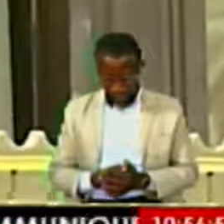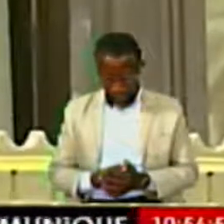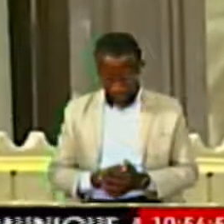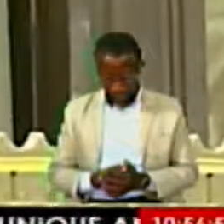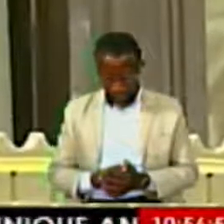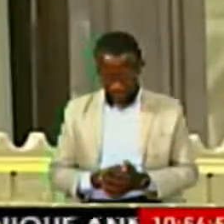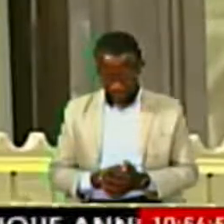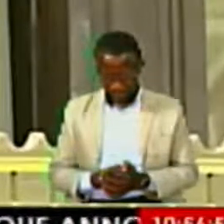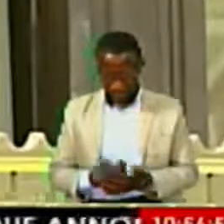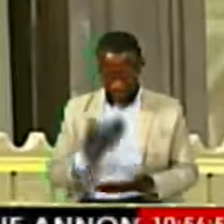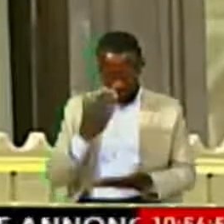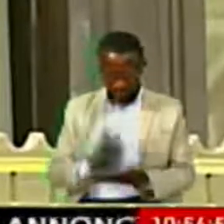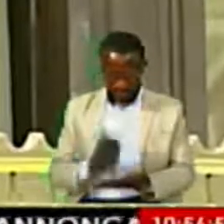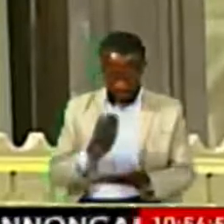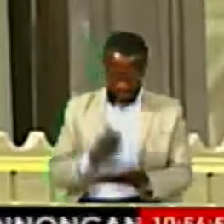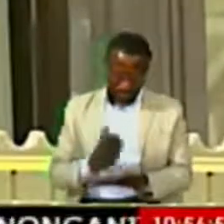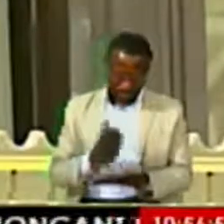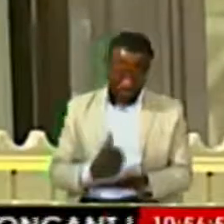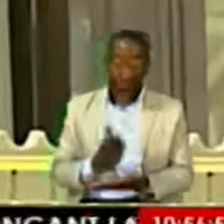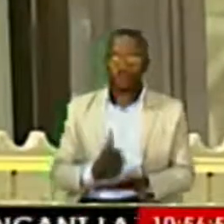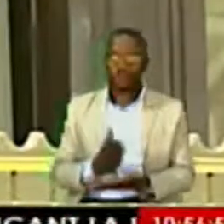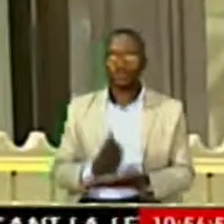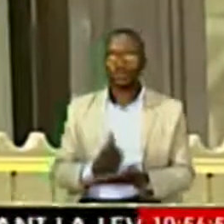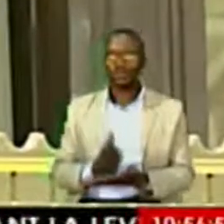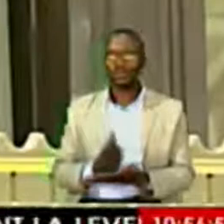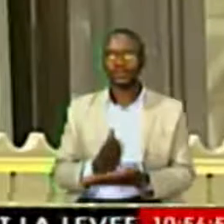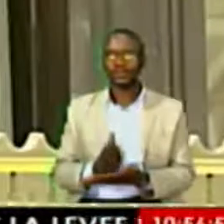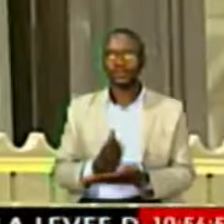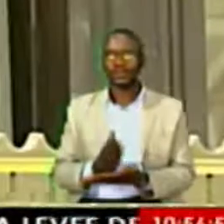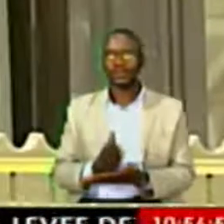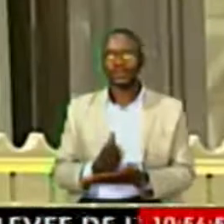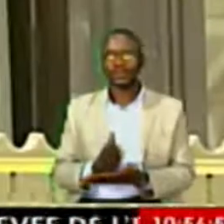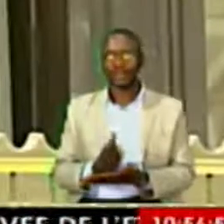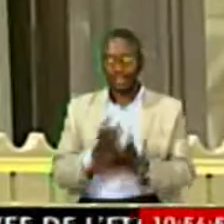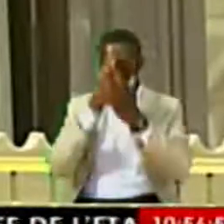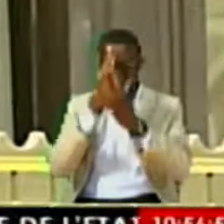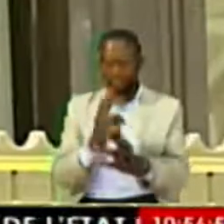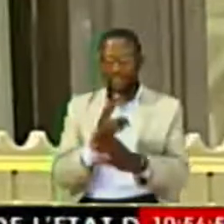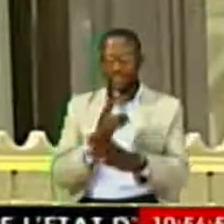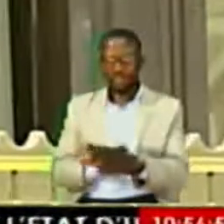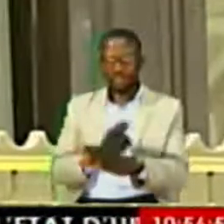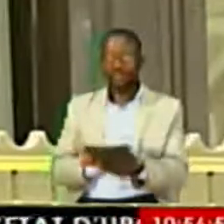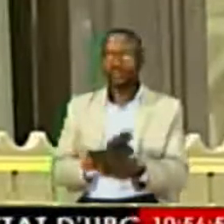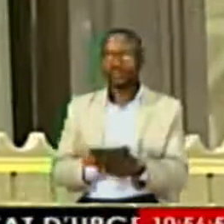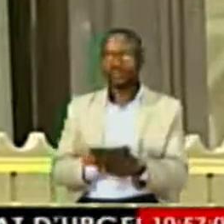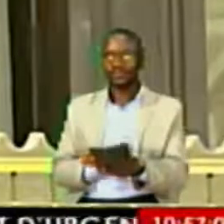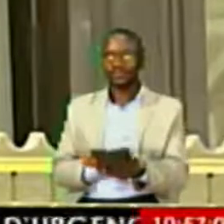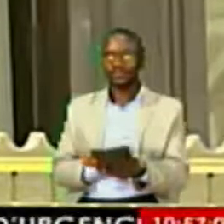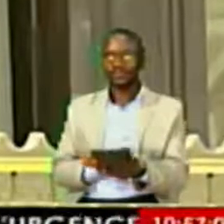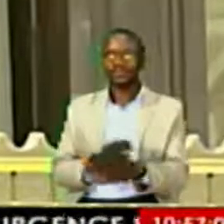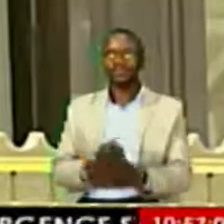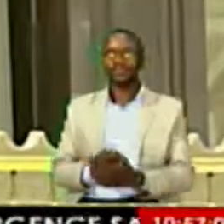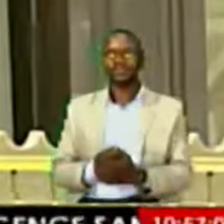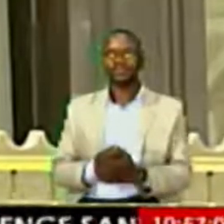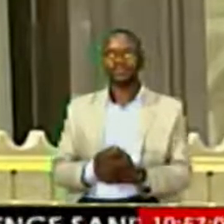m'arrêter exactement comme on m'a donné. I'll stop at the time they told me to stop.